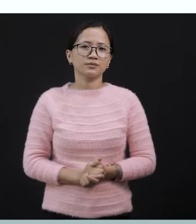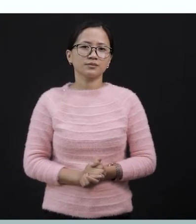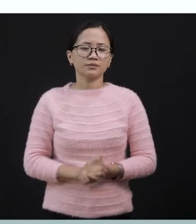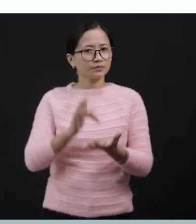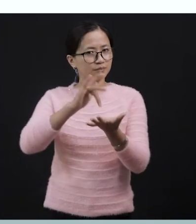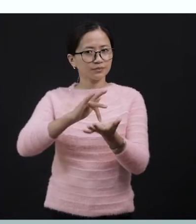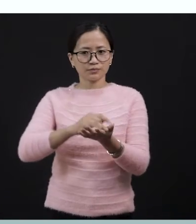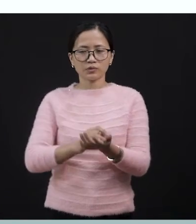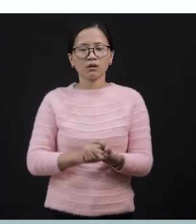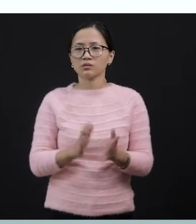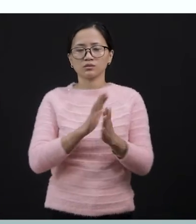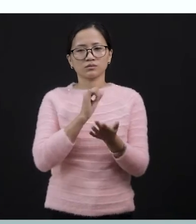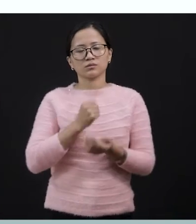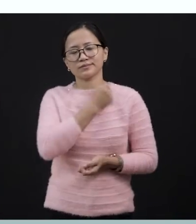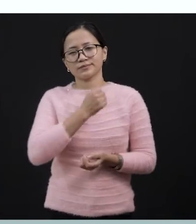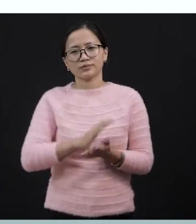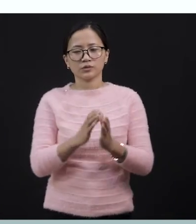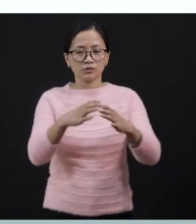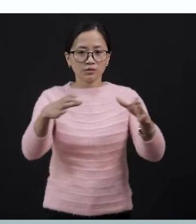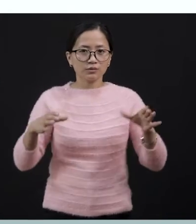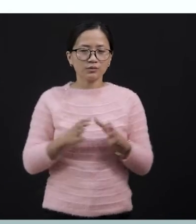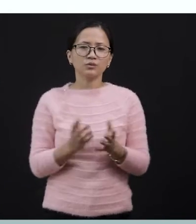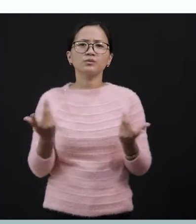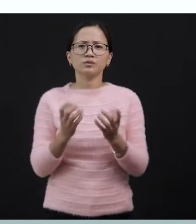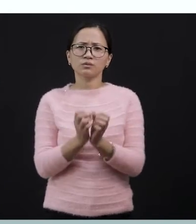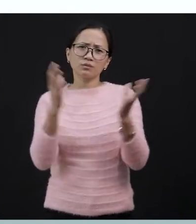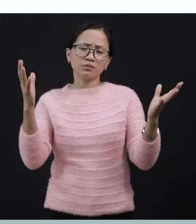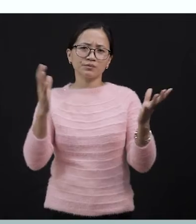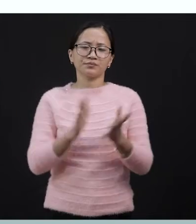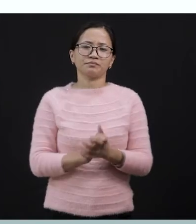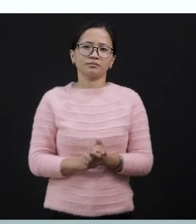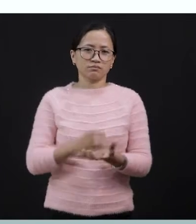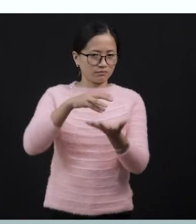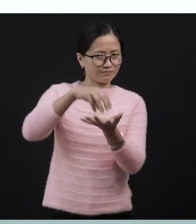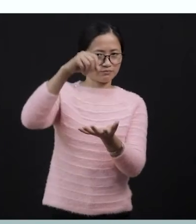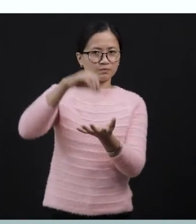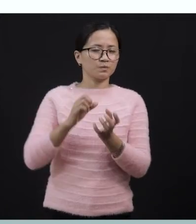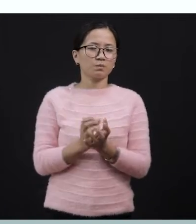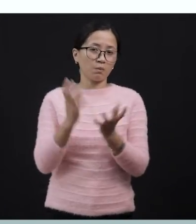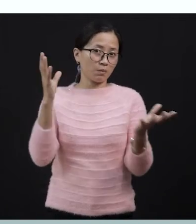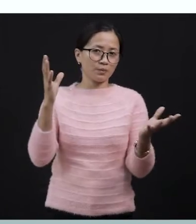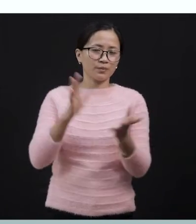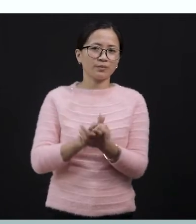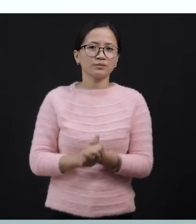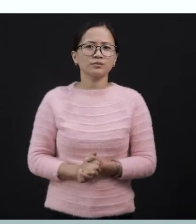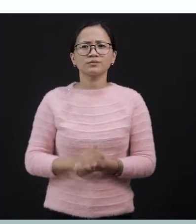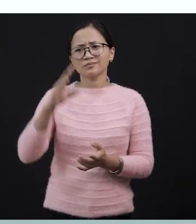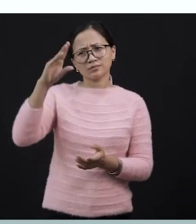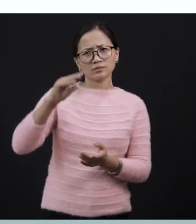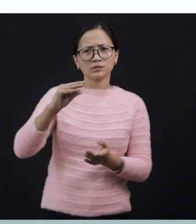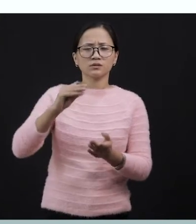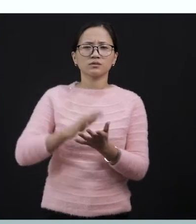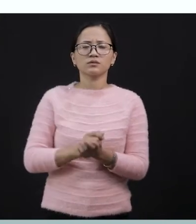In your plate, which one is more in number? Rice. You will say that rice. Now which one is lesser